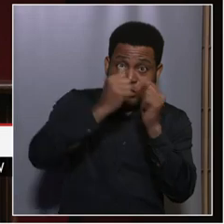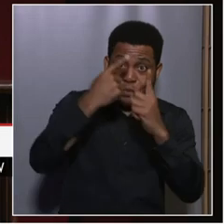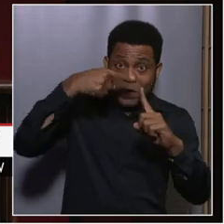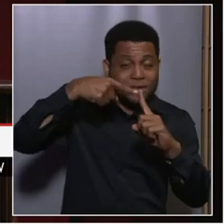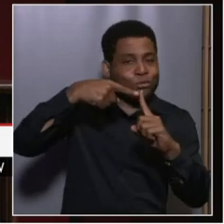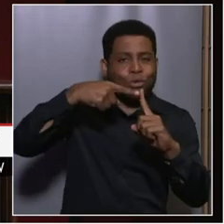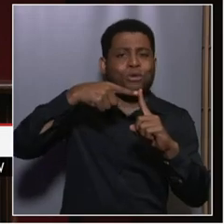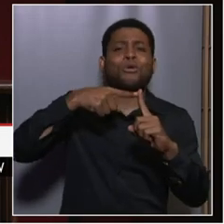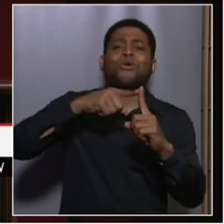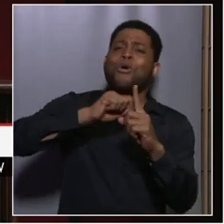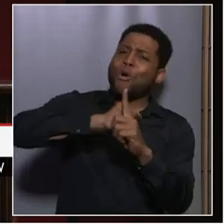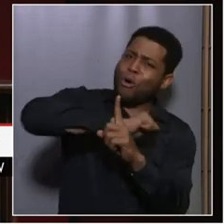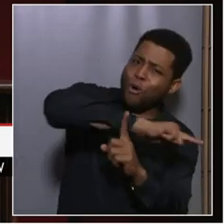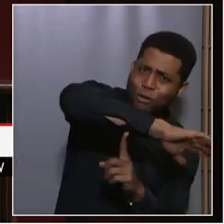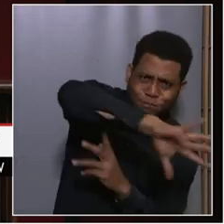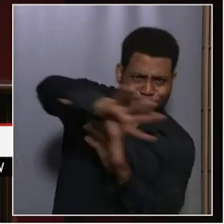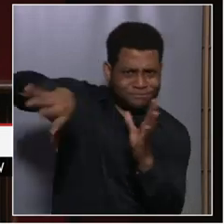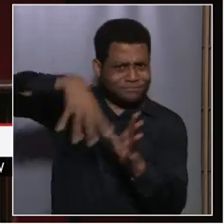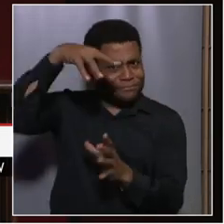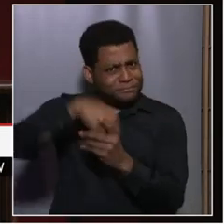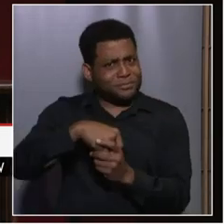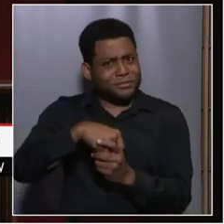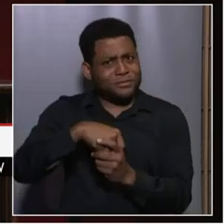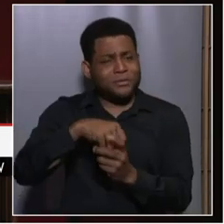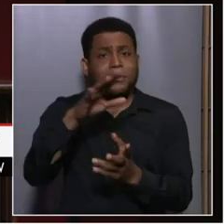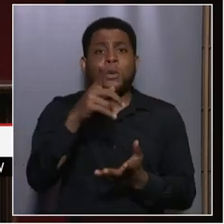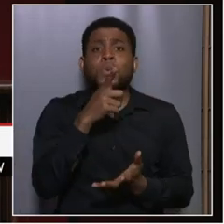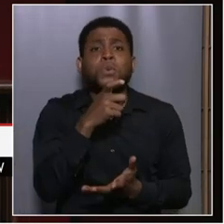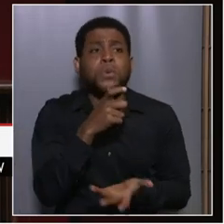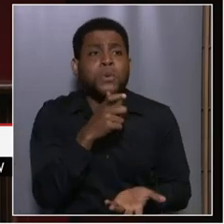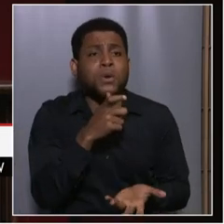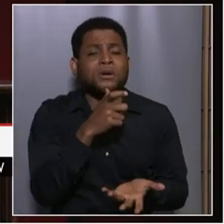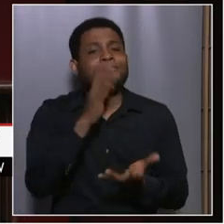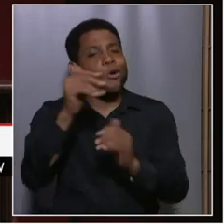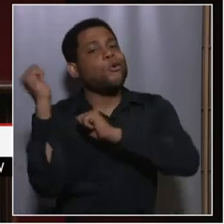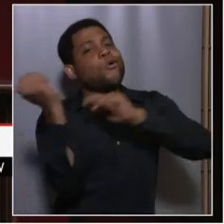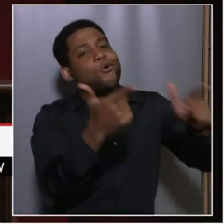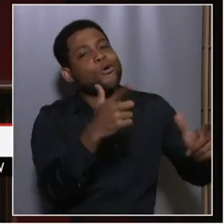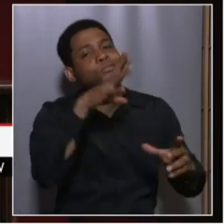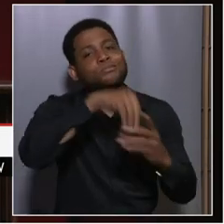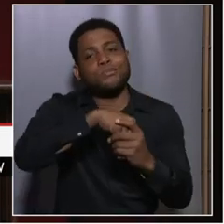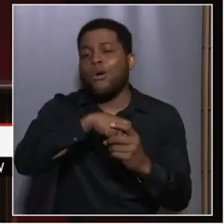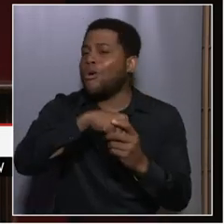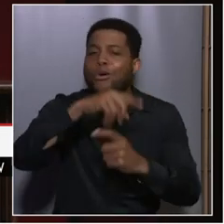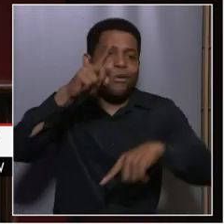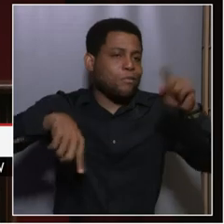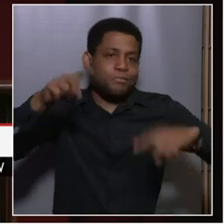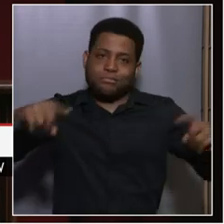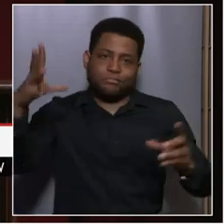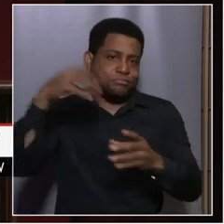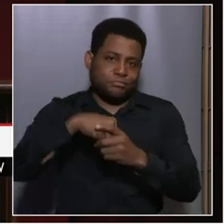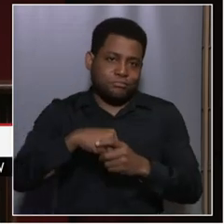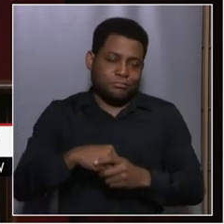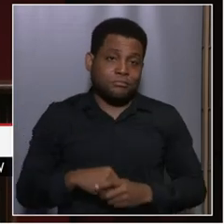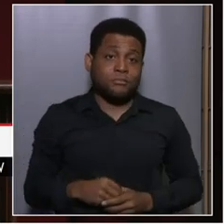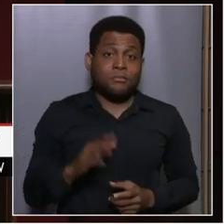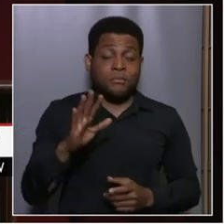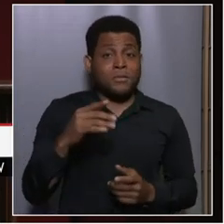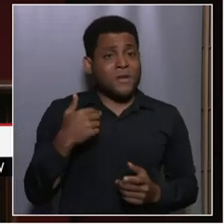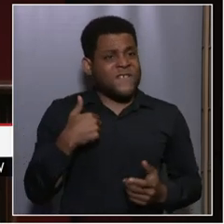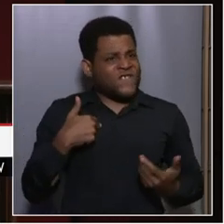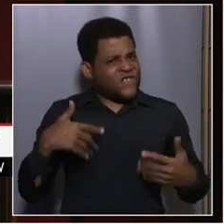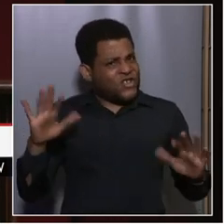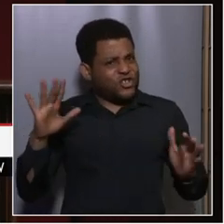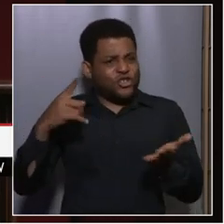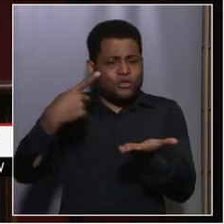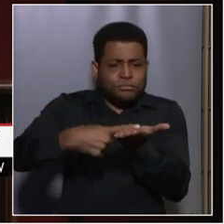of us are. And that goes from, and I have this conversation with my entire cabinet, and